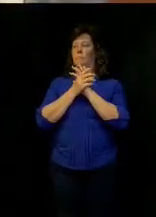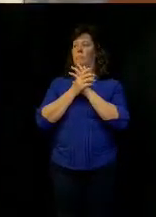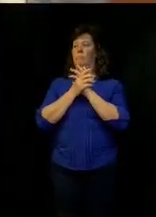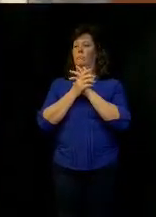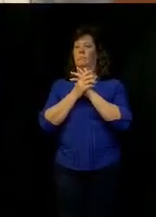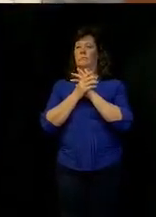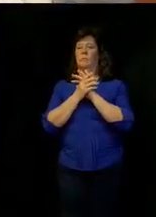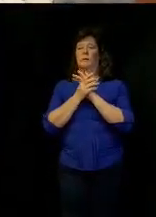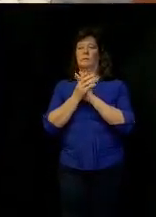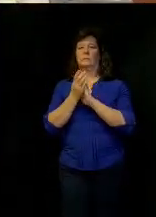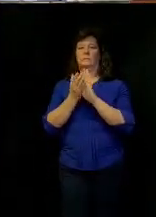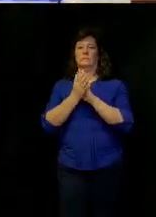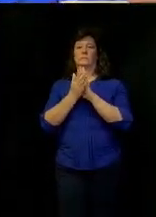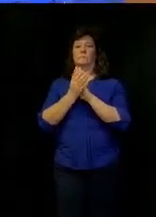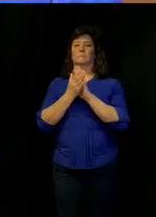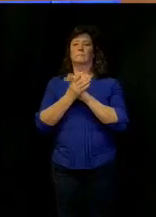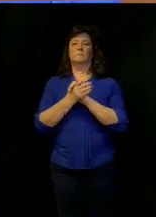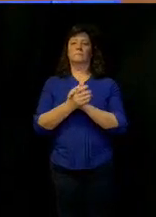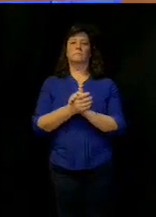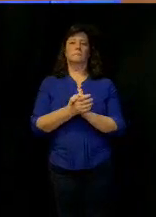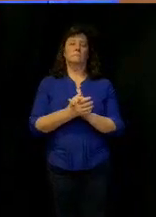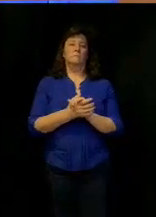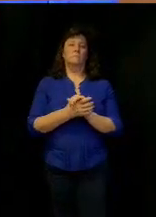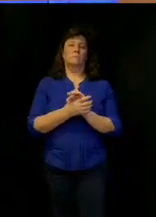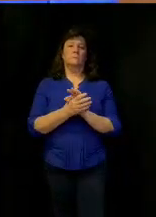Close your Bible.